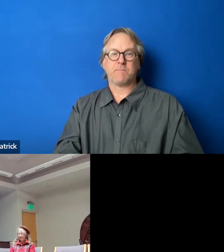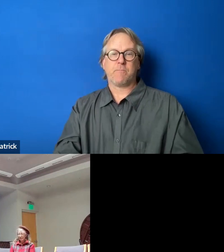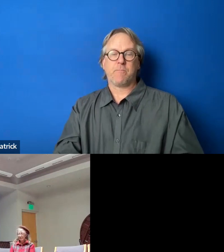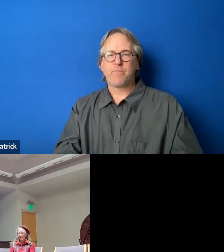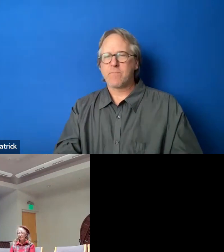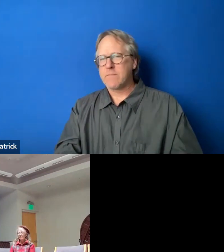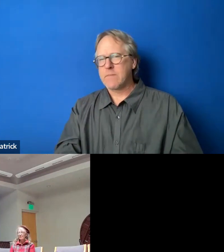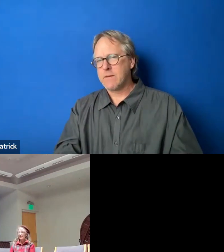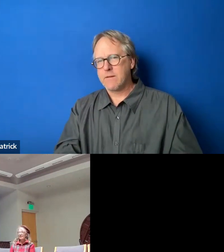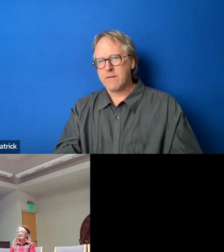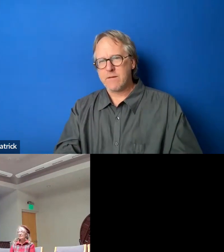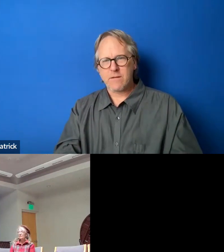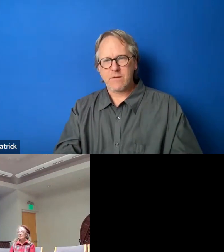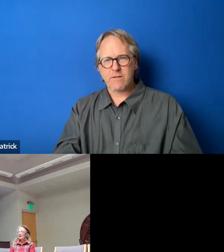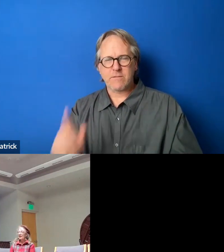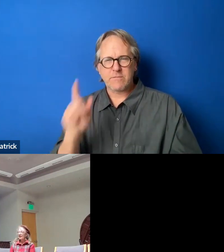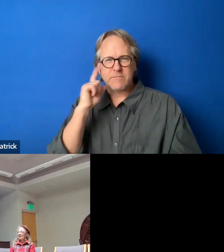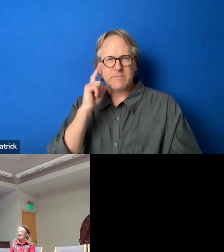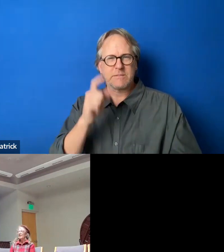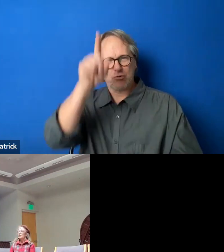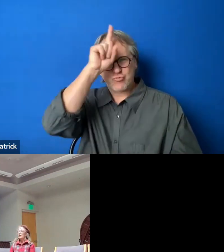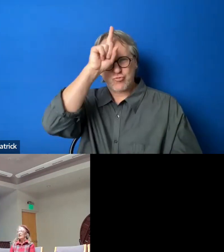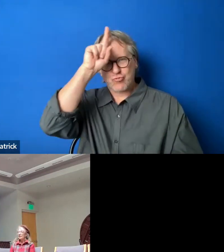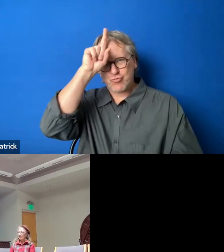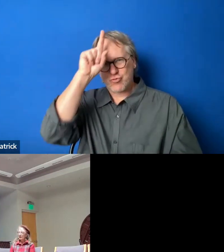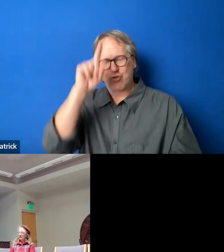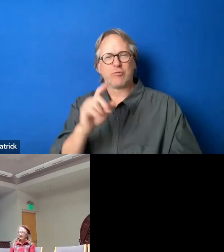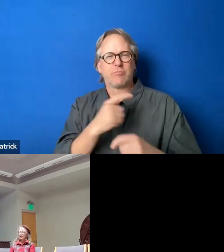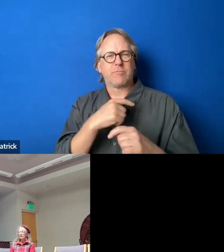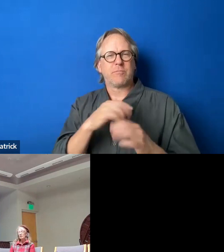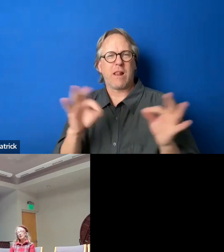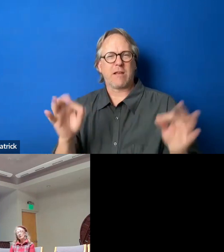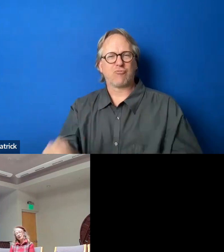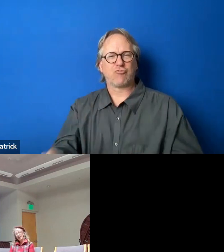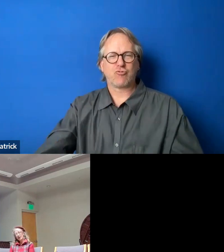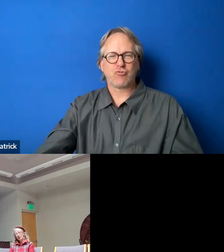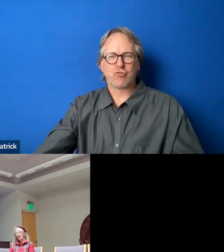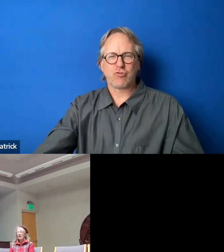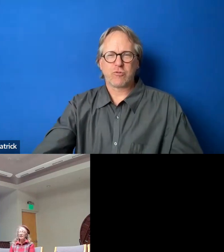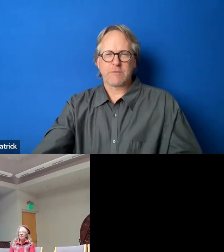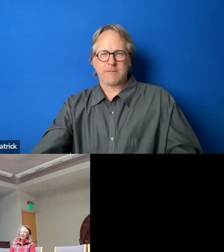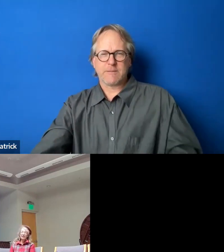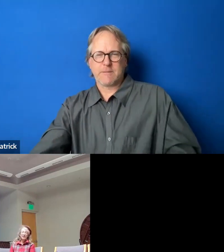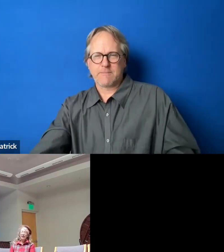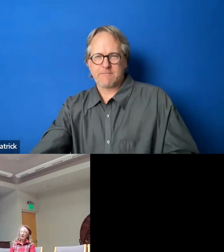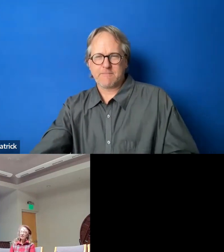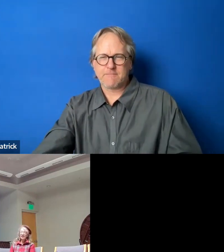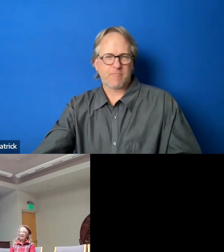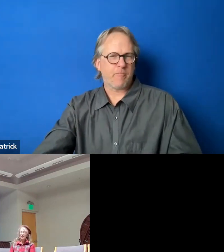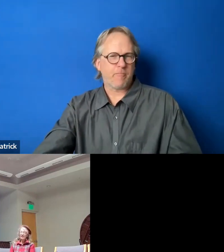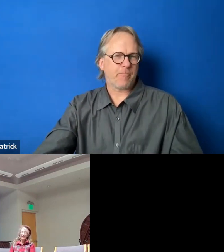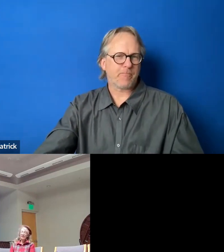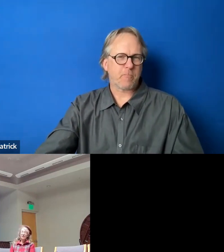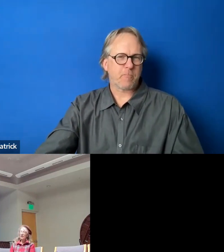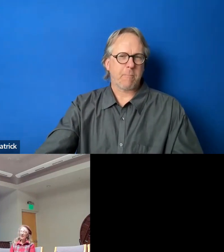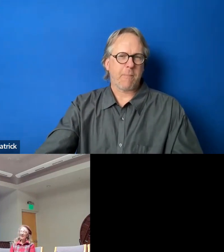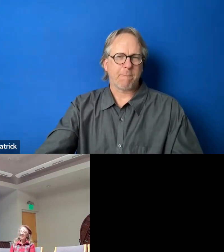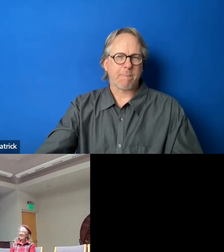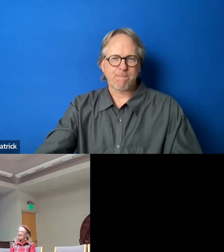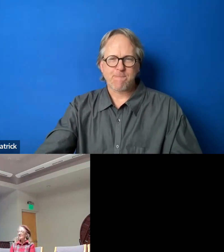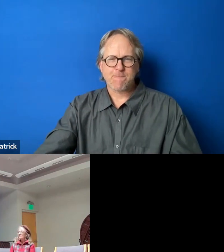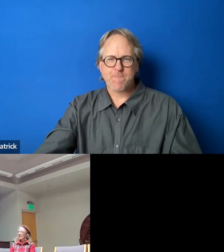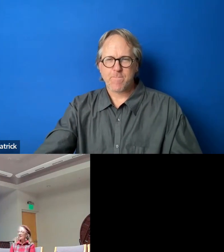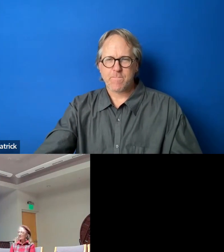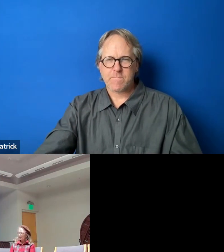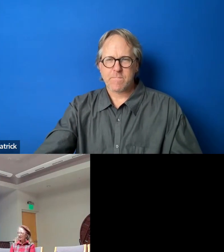Die Gedanken sind frei, my thoughts really flower. Die Gedanken sind